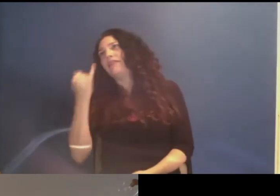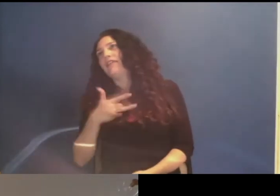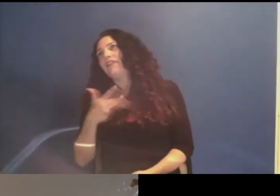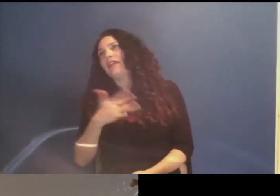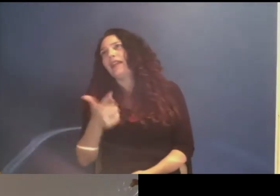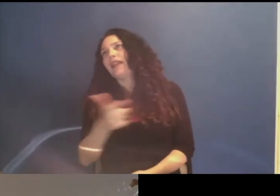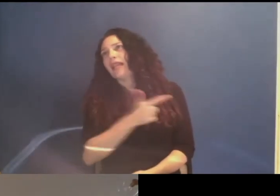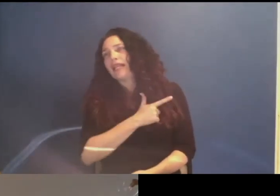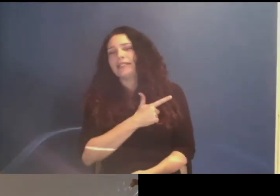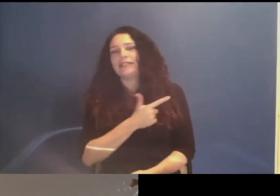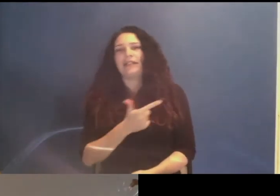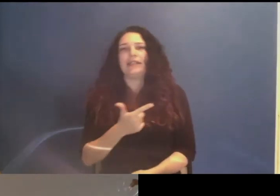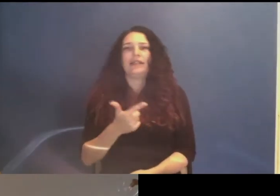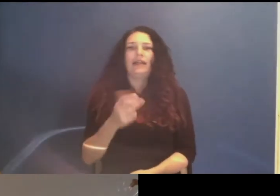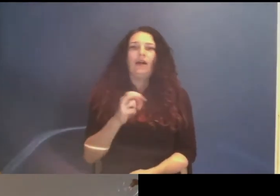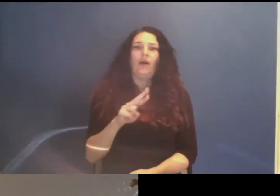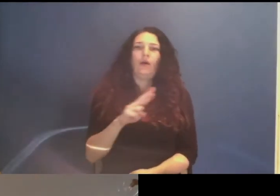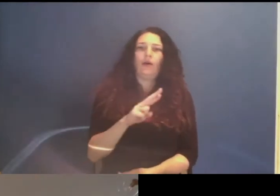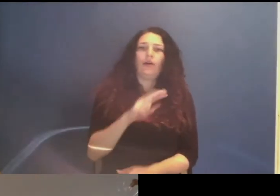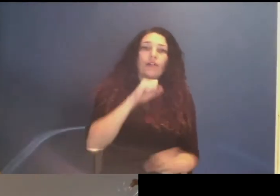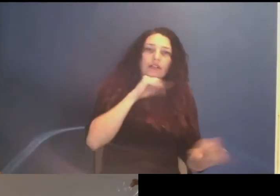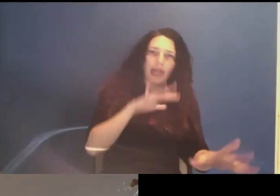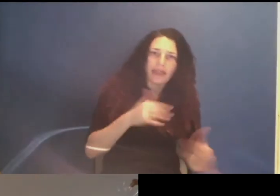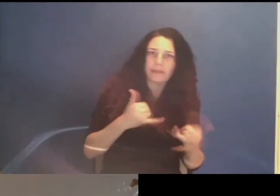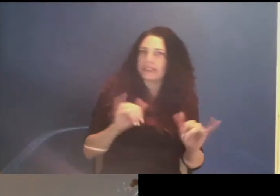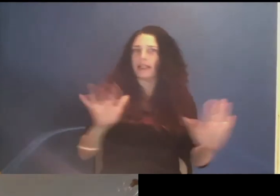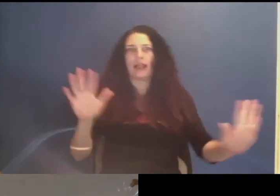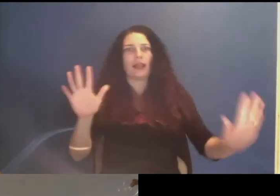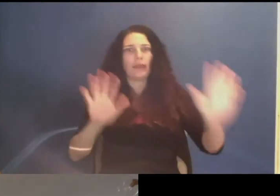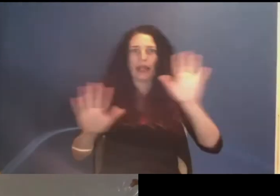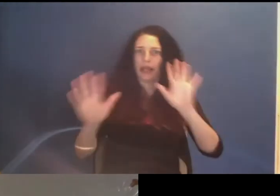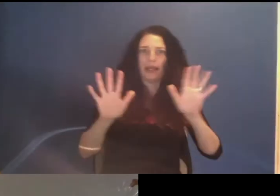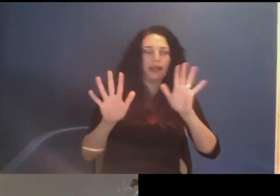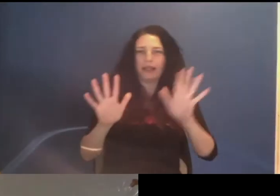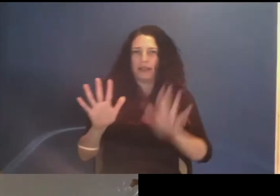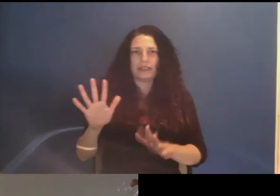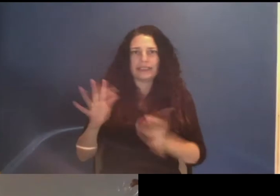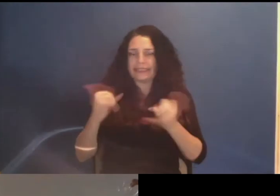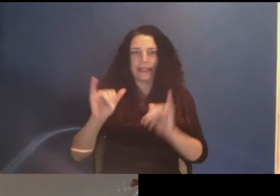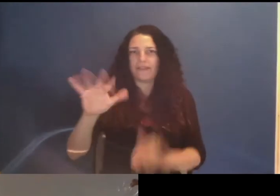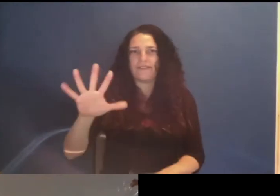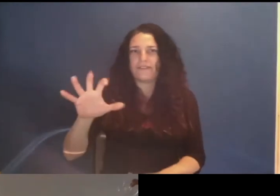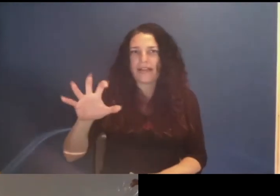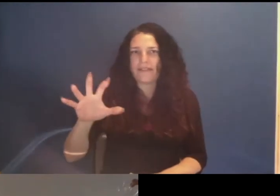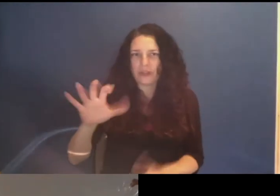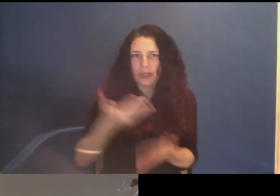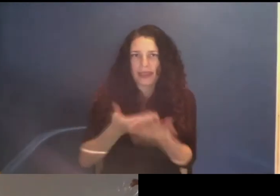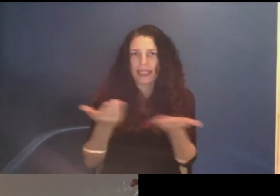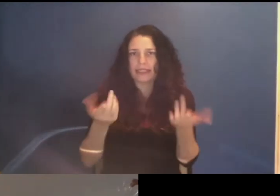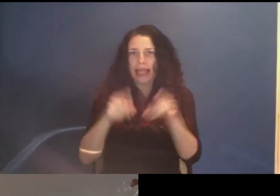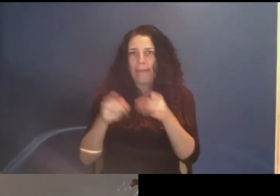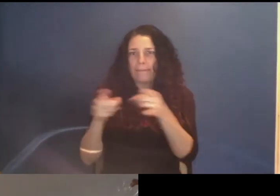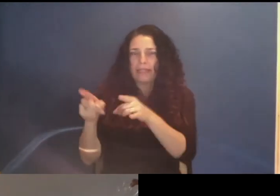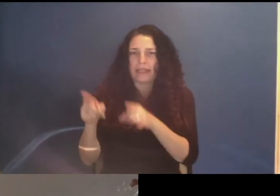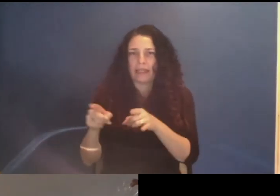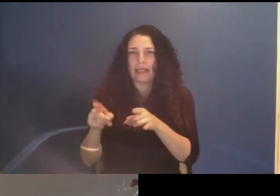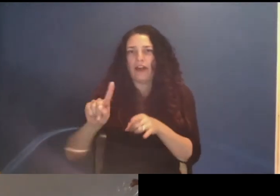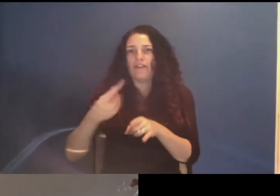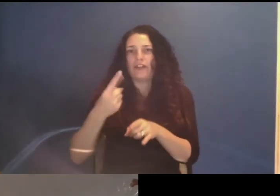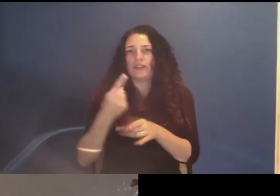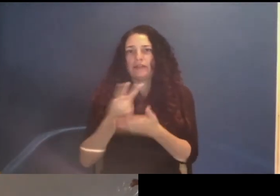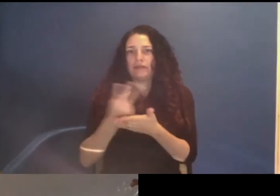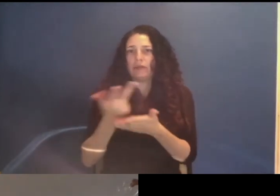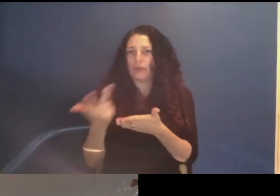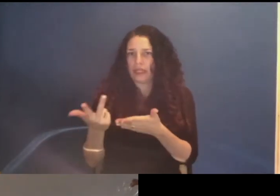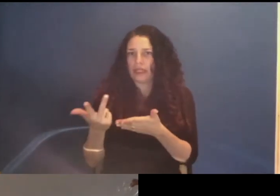of like 500, but I still feel like a failure. So for example, like literally like the first 2 weeks of quarantine, just shut down my show where I